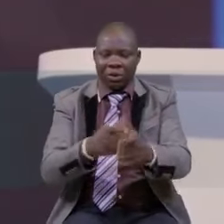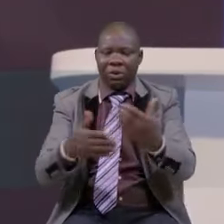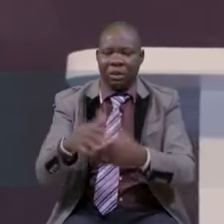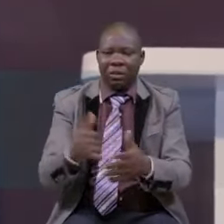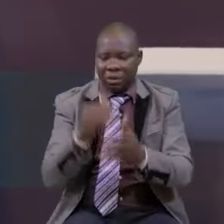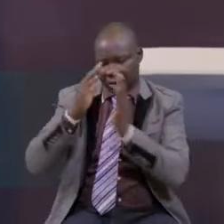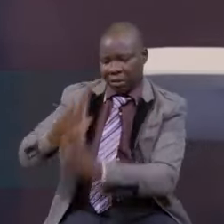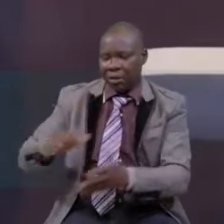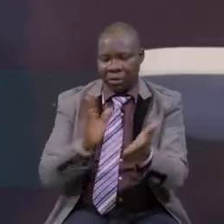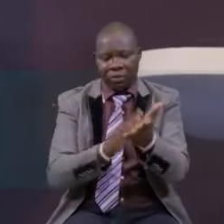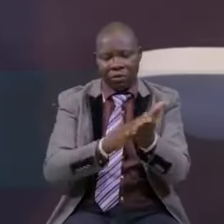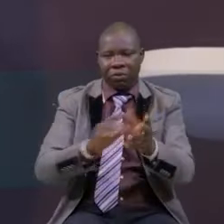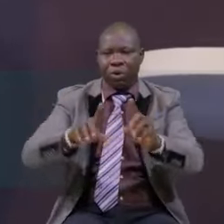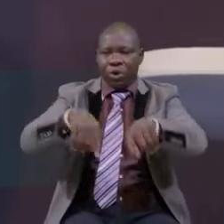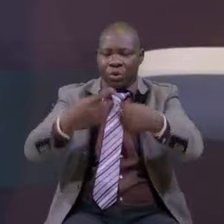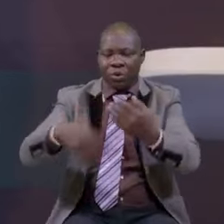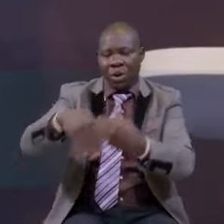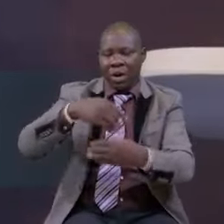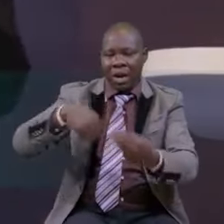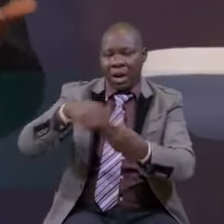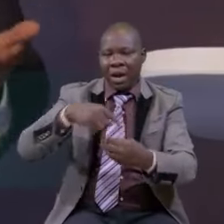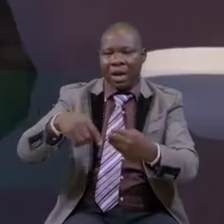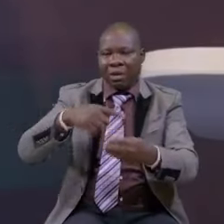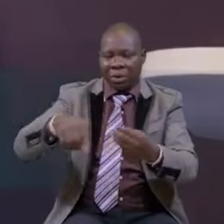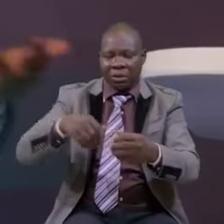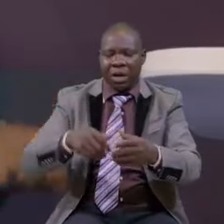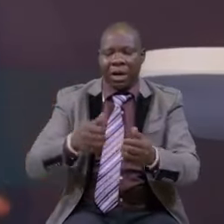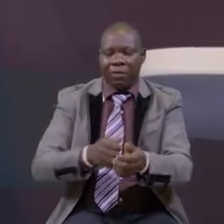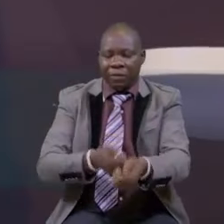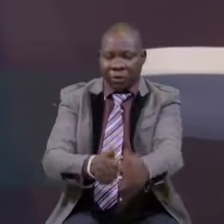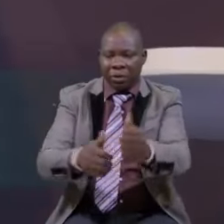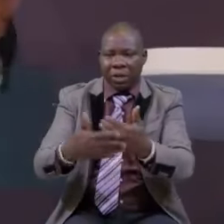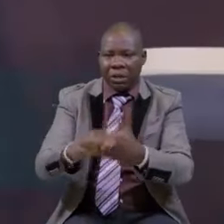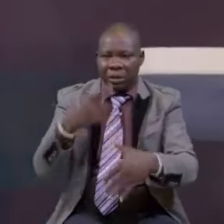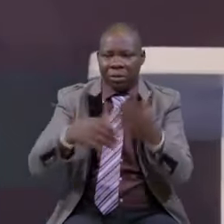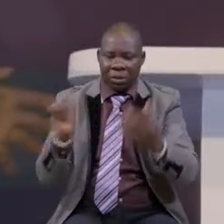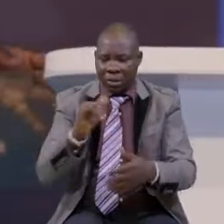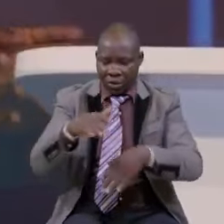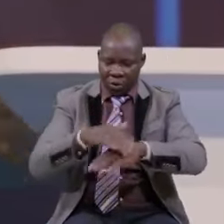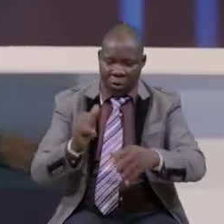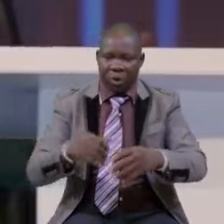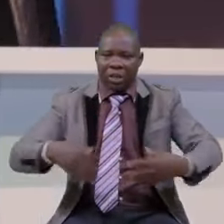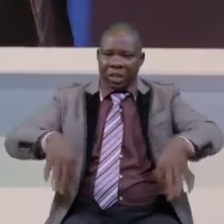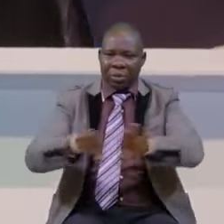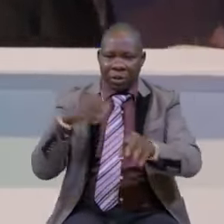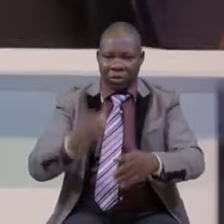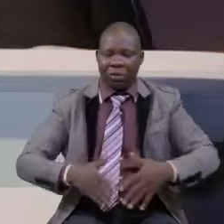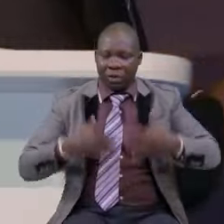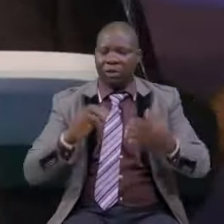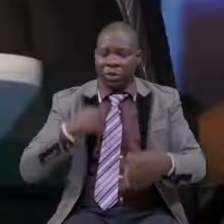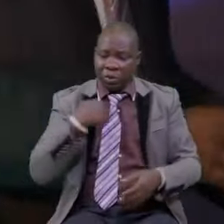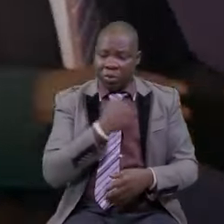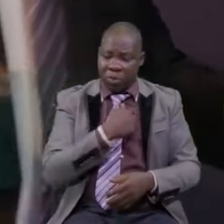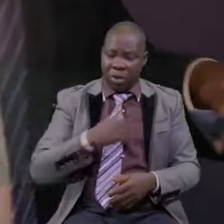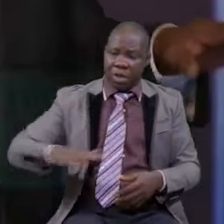they run after what they call life's essentials. Even we adults, we think that life's essential